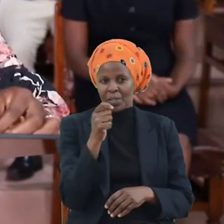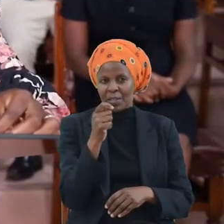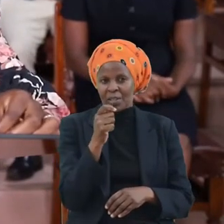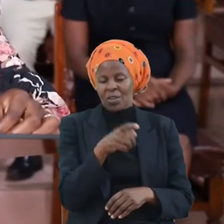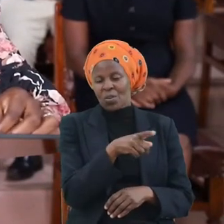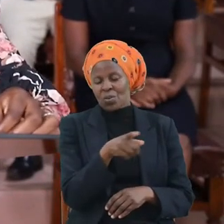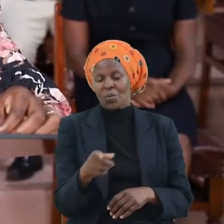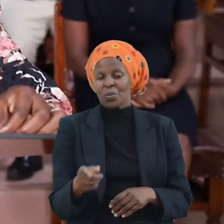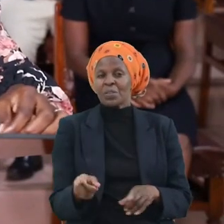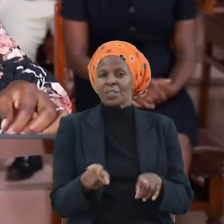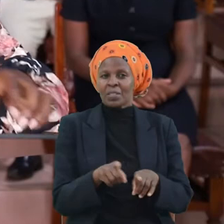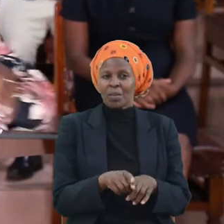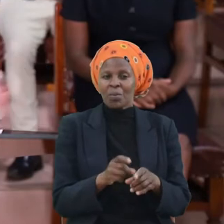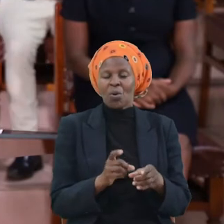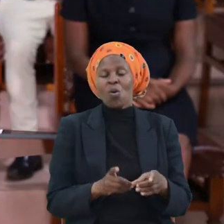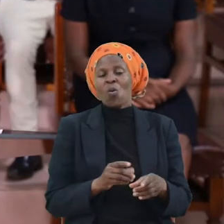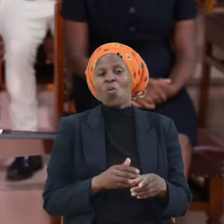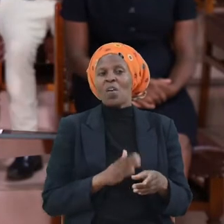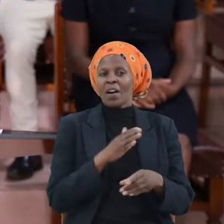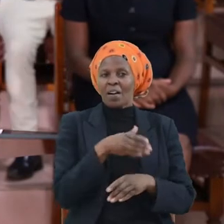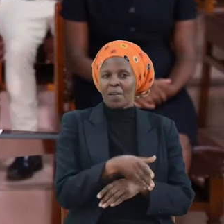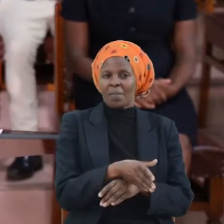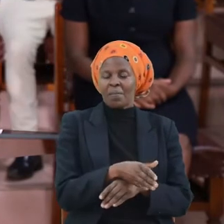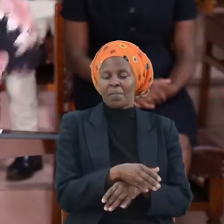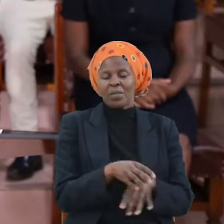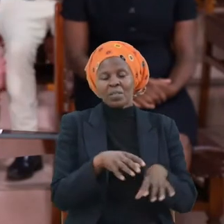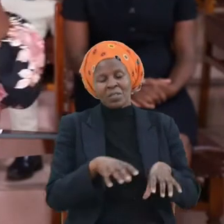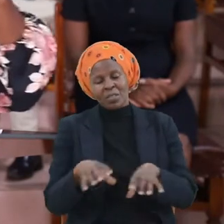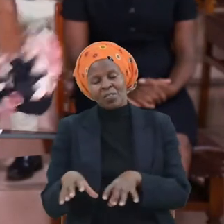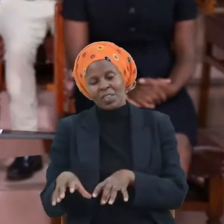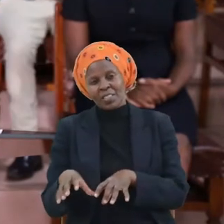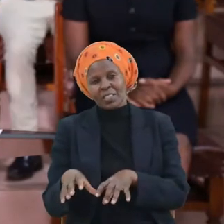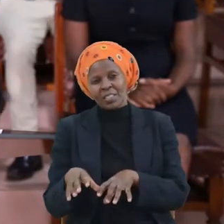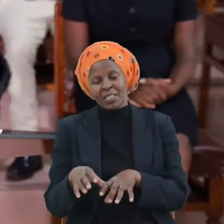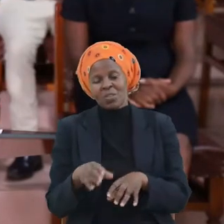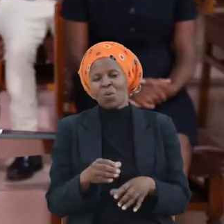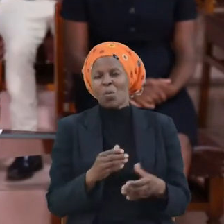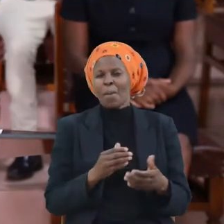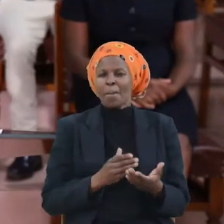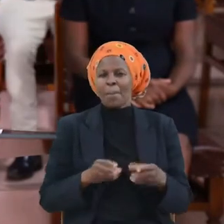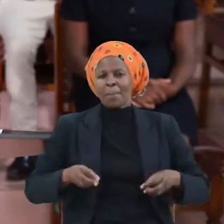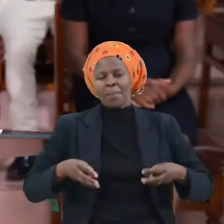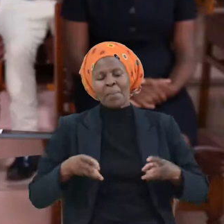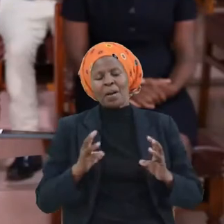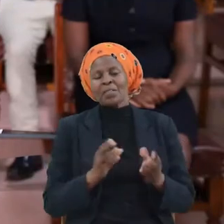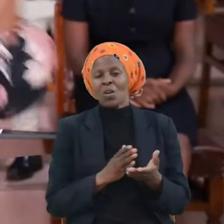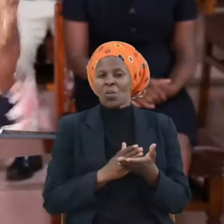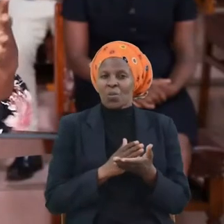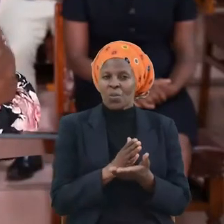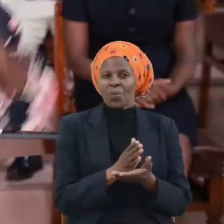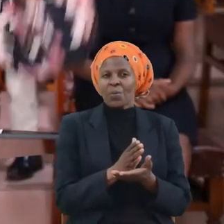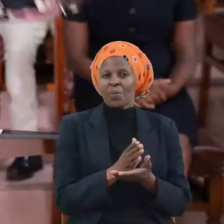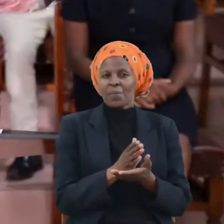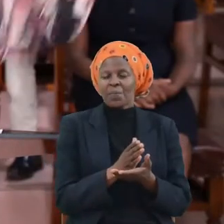overcome challenges through other believers' testimony, knowing that whatever we are passing through this day, it's not only